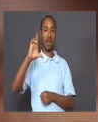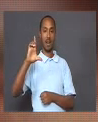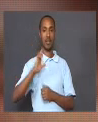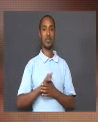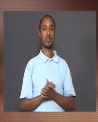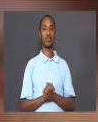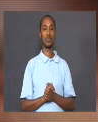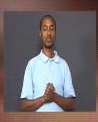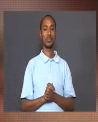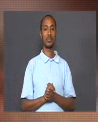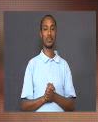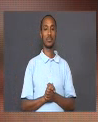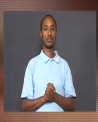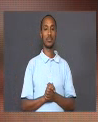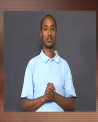chloride.